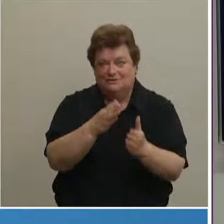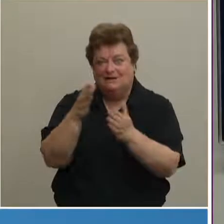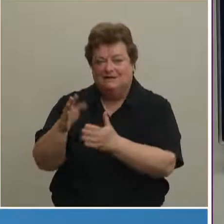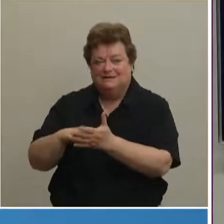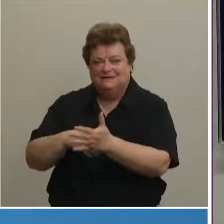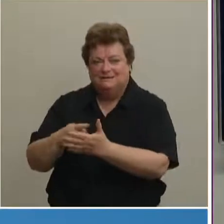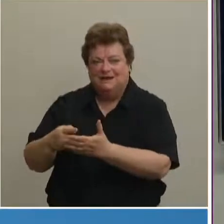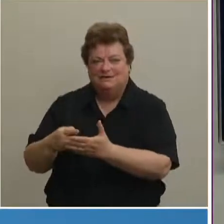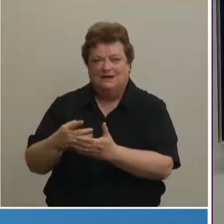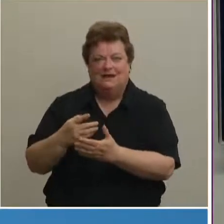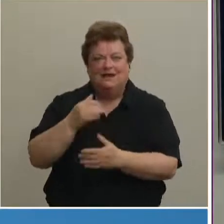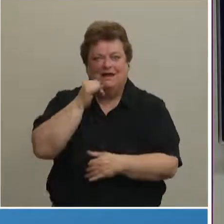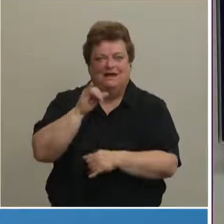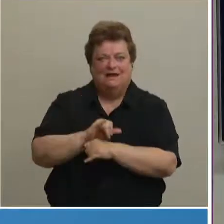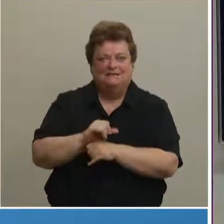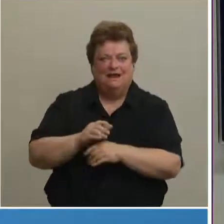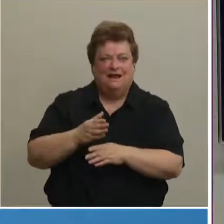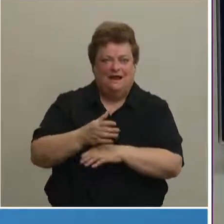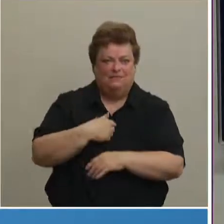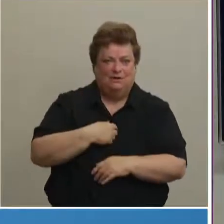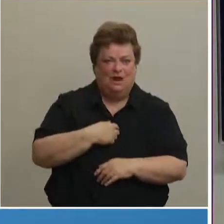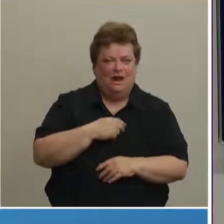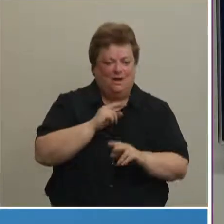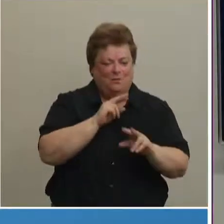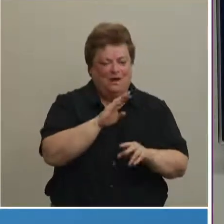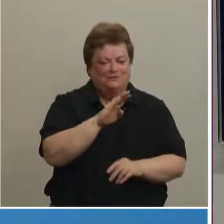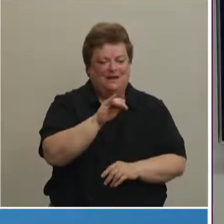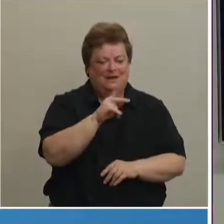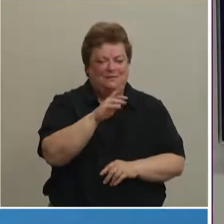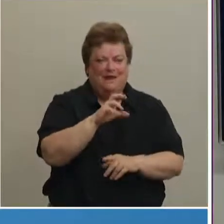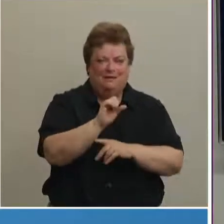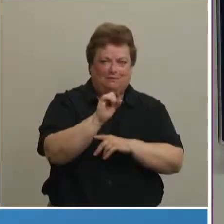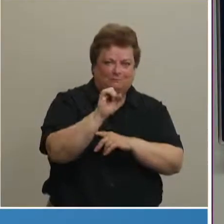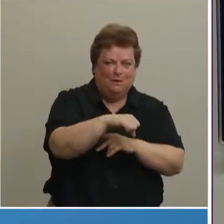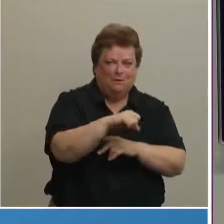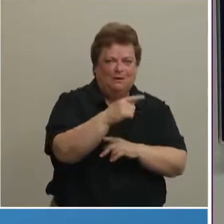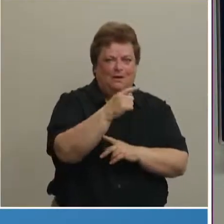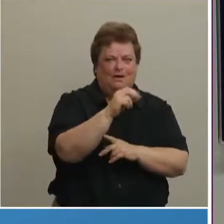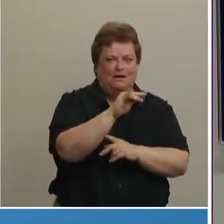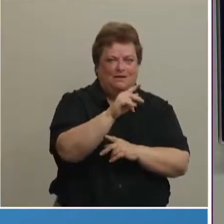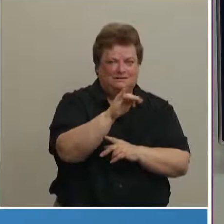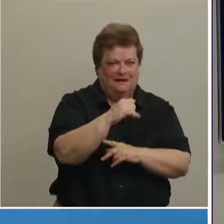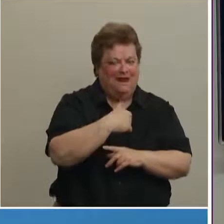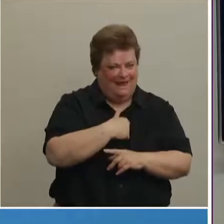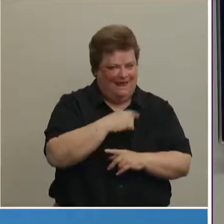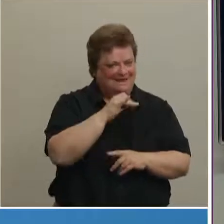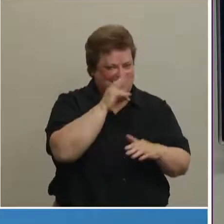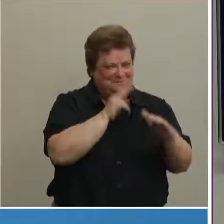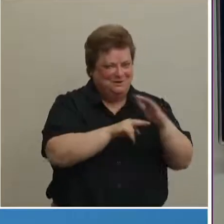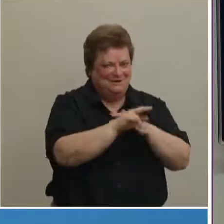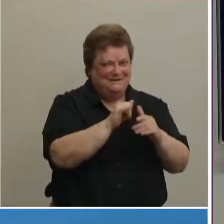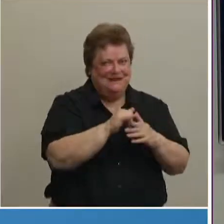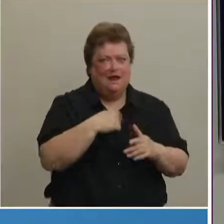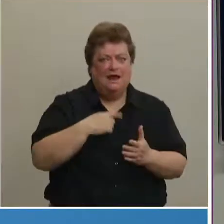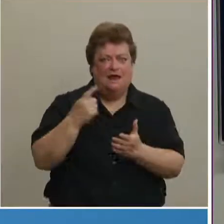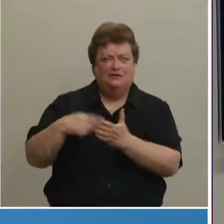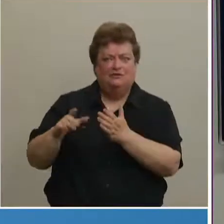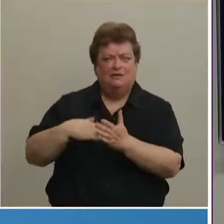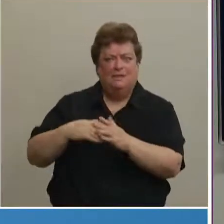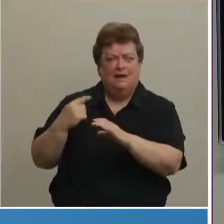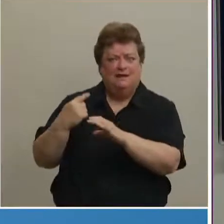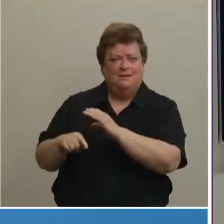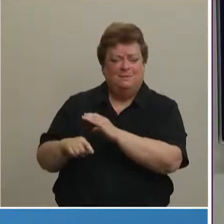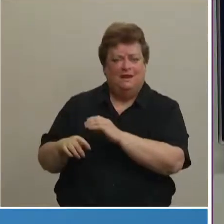scheduling. Last night, after watching Baylor trounce Gonzaga, as I'd predicted in my bracket, I checked my email.